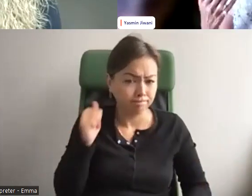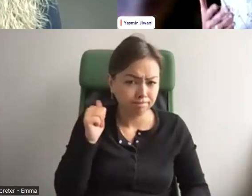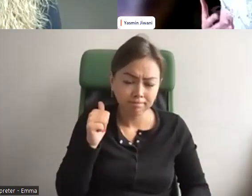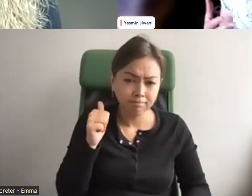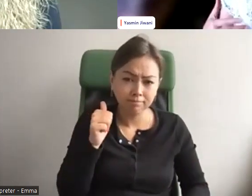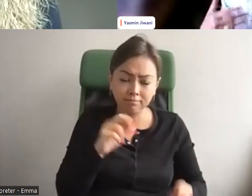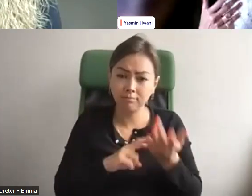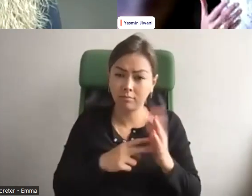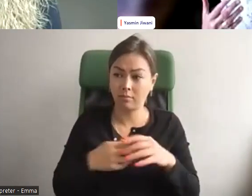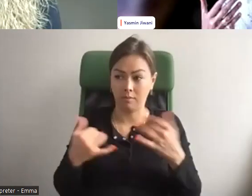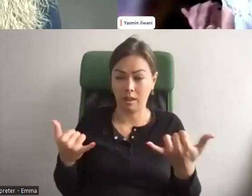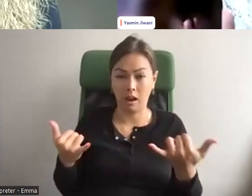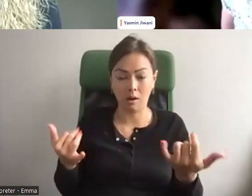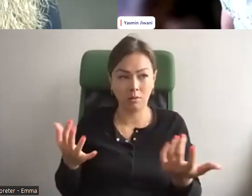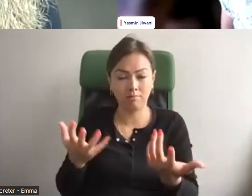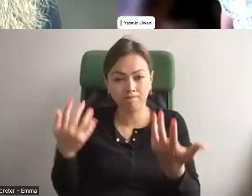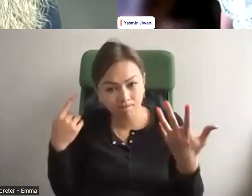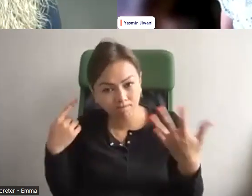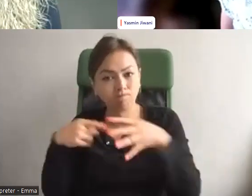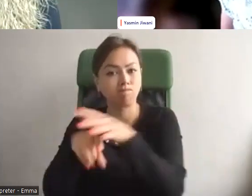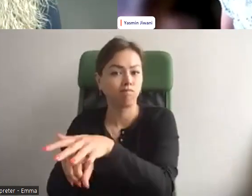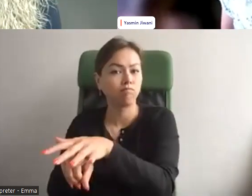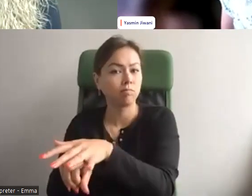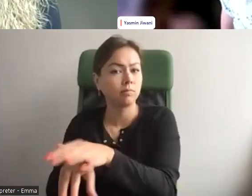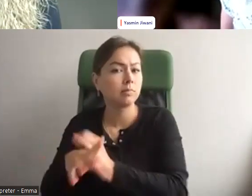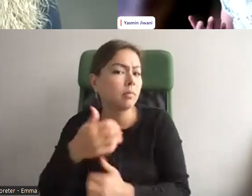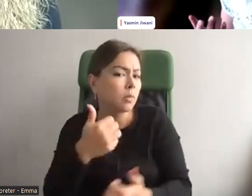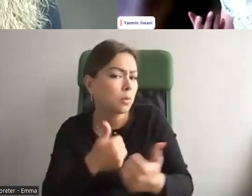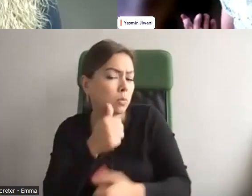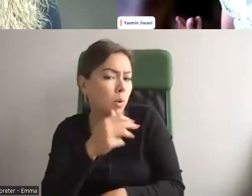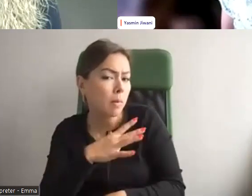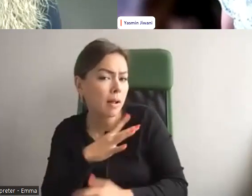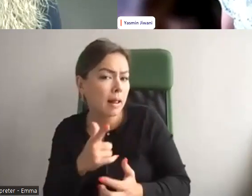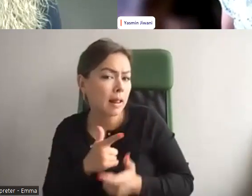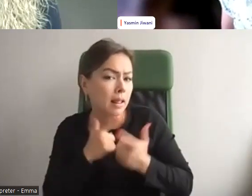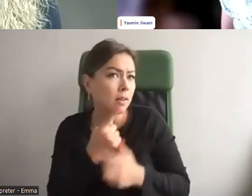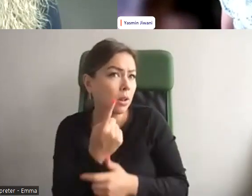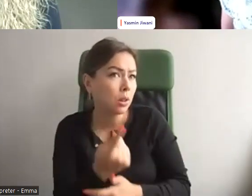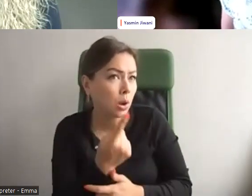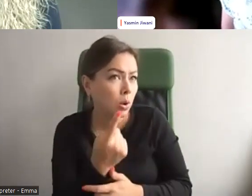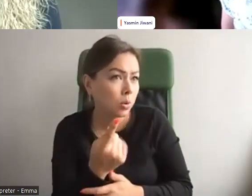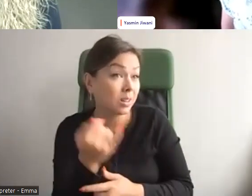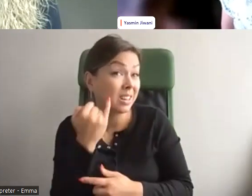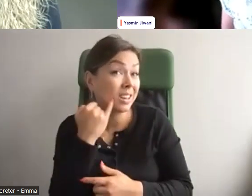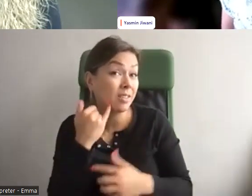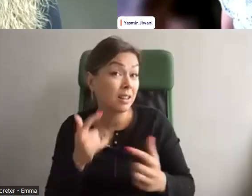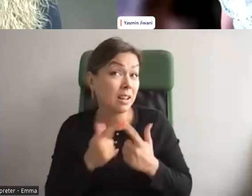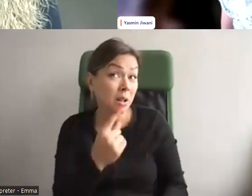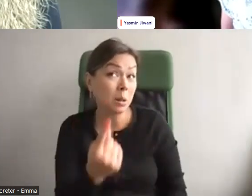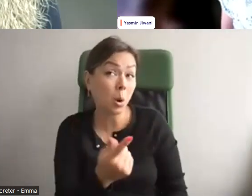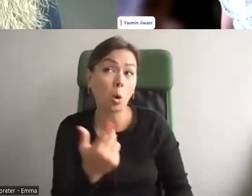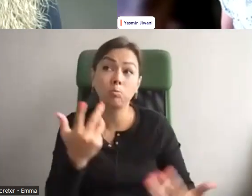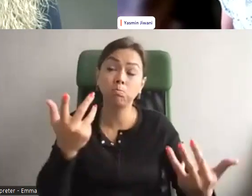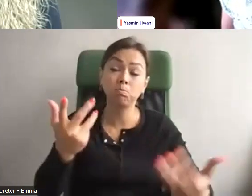with narratives about, you know, which women live alone. And well, if they live alone, it's their fault. They